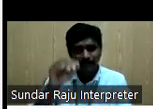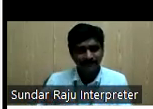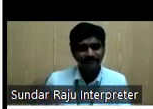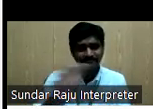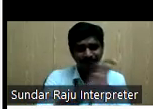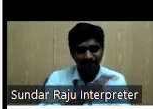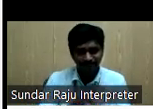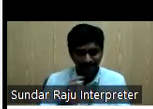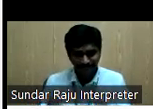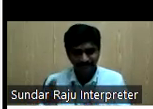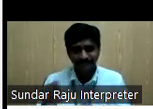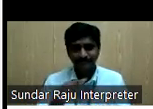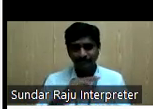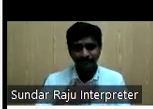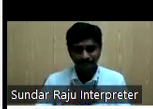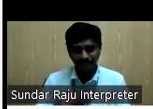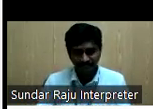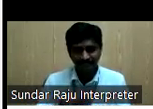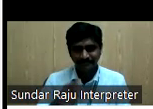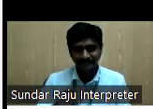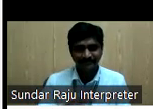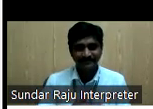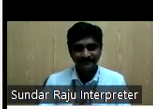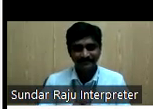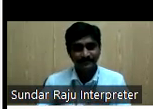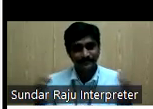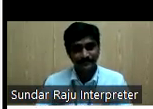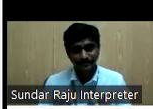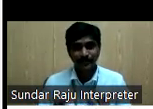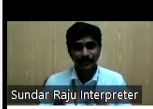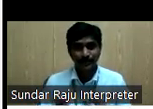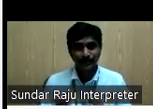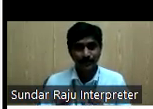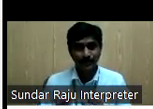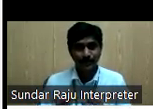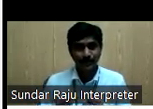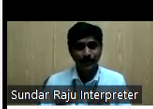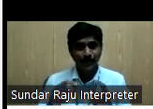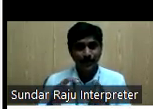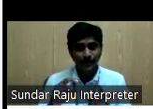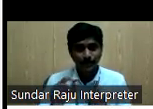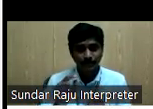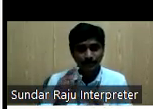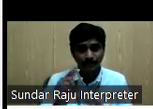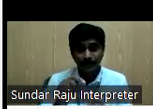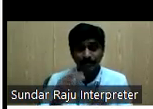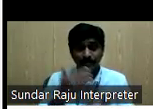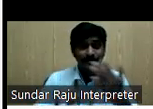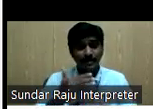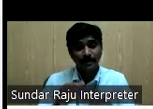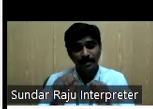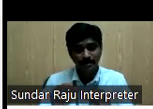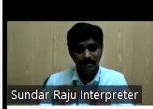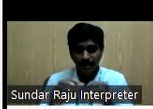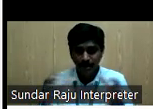His impactful contribution extends to being a member of U Ward and serving as a district level committee for the disabled.